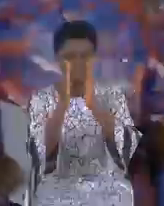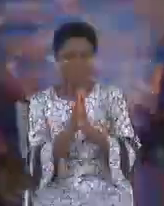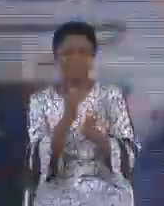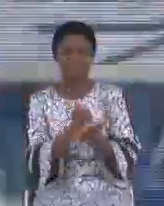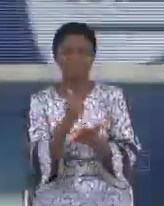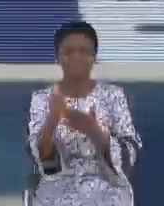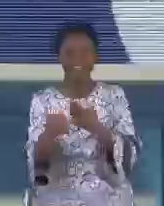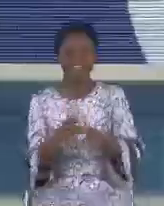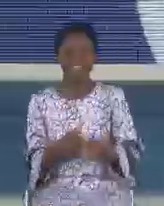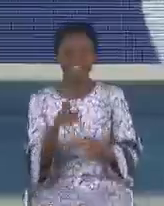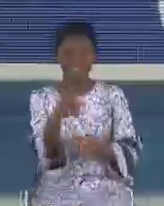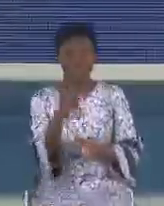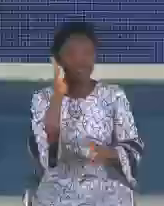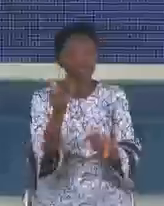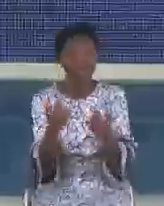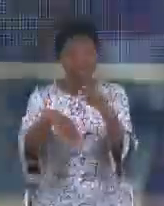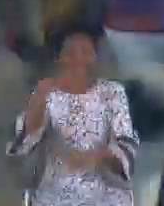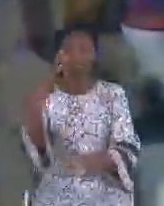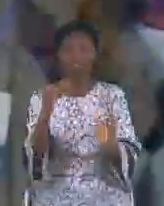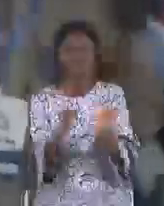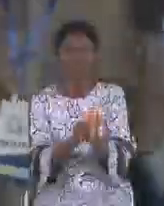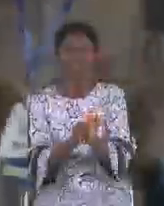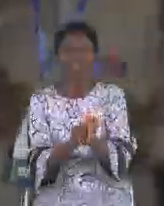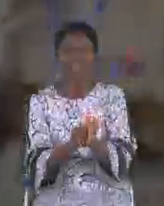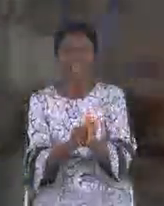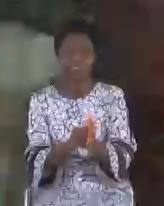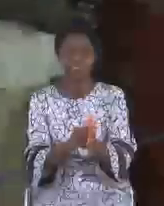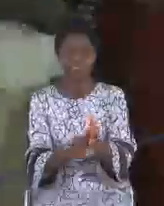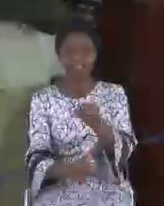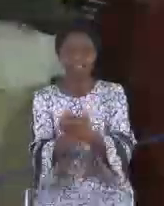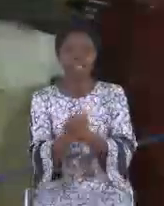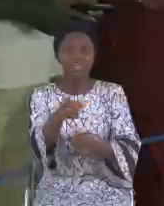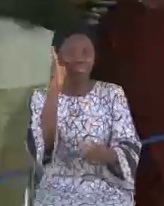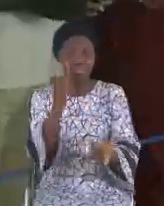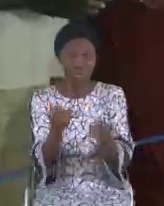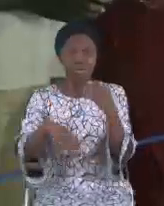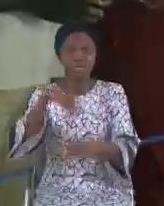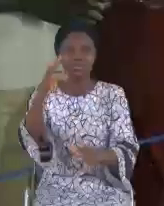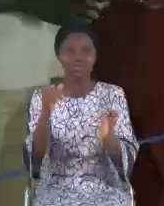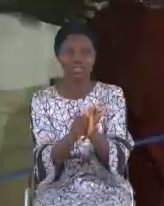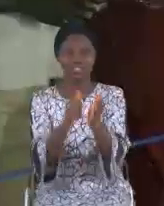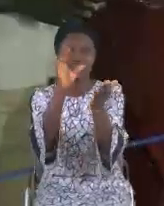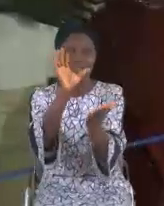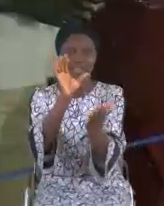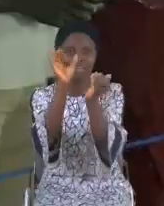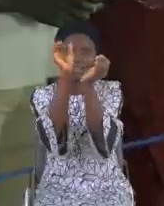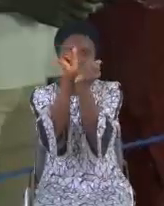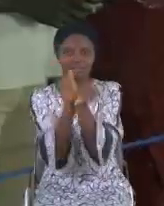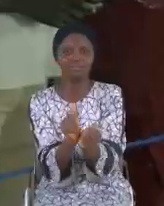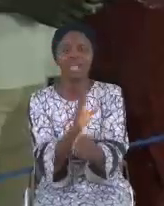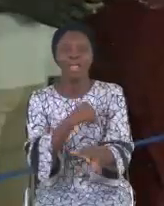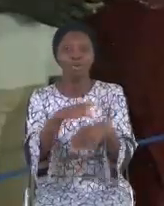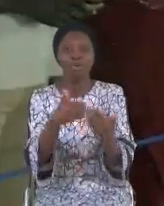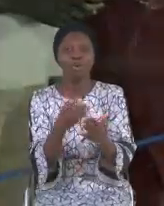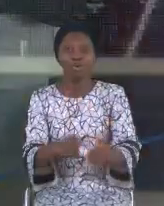You'll come out of that dungeon. You'll come out of that imprisonment. And all the power